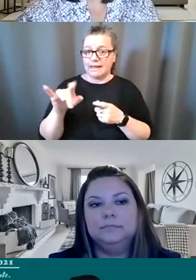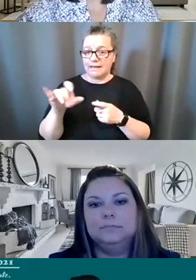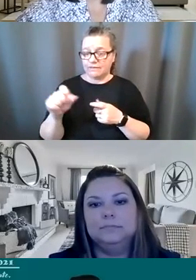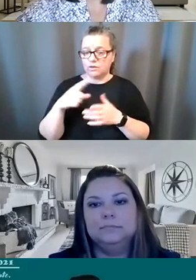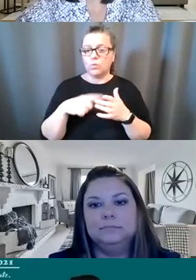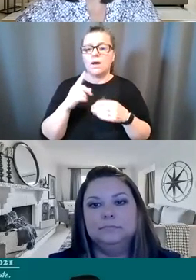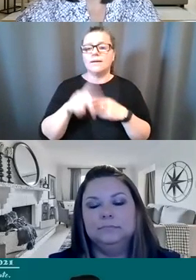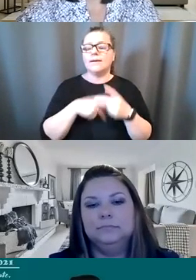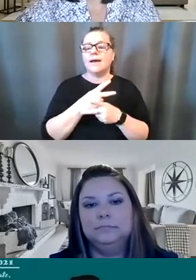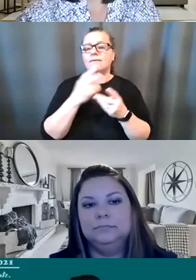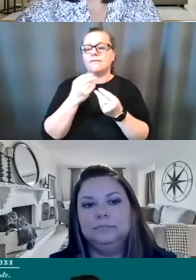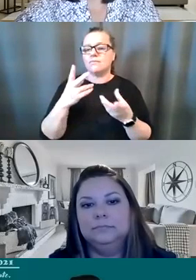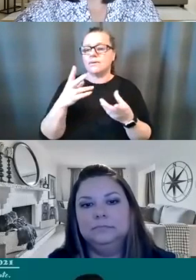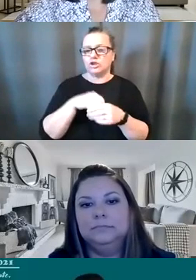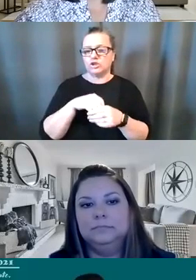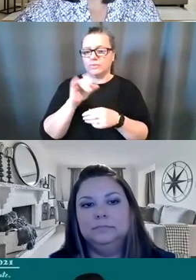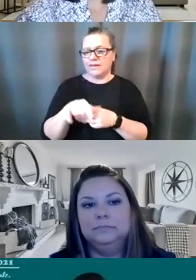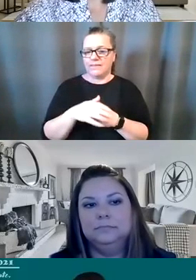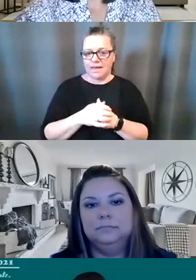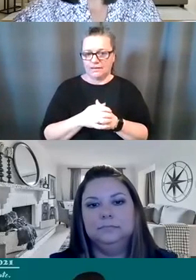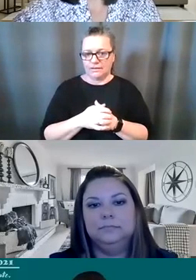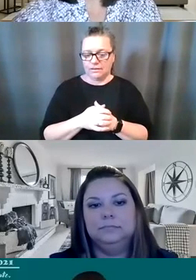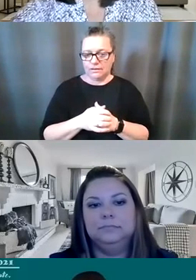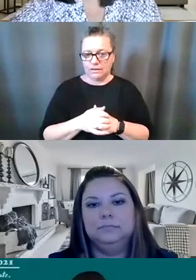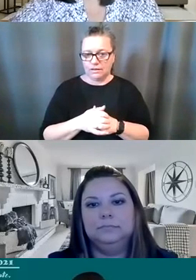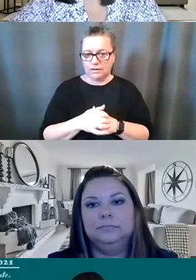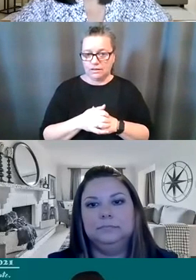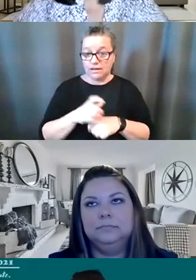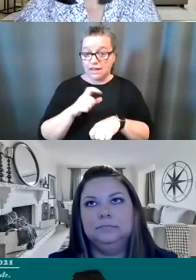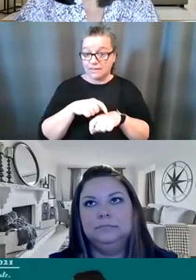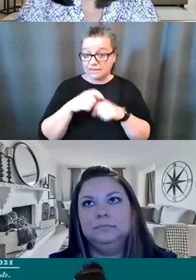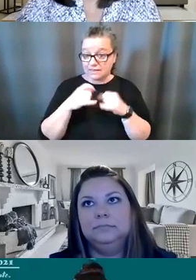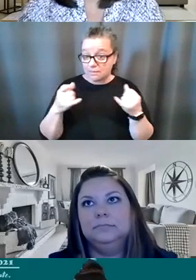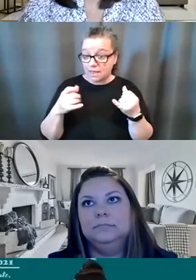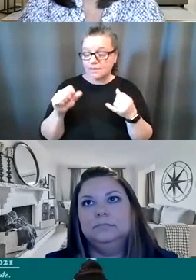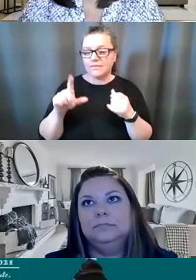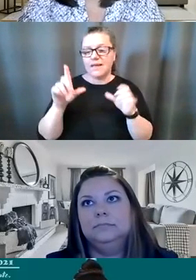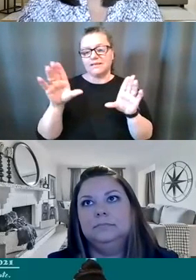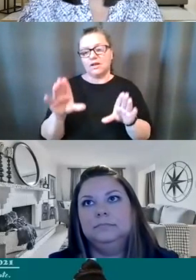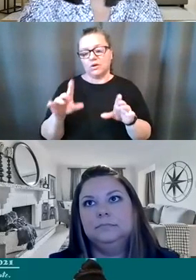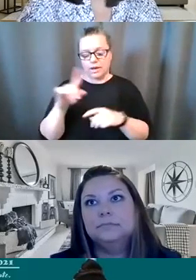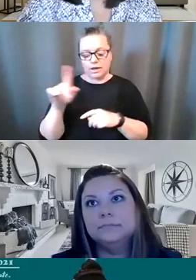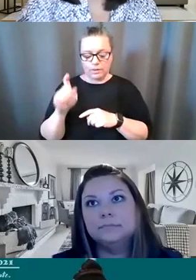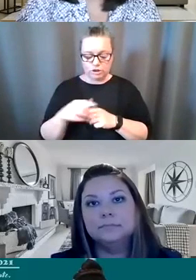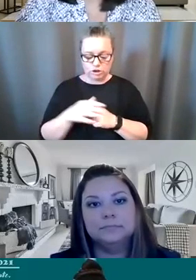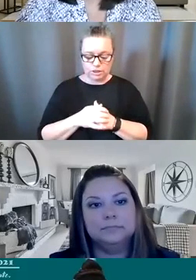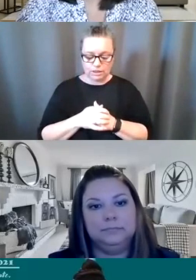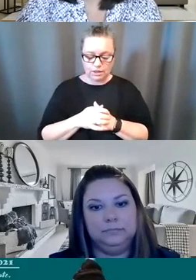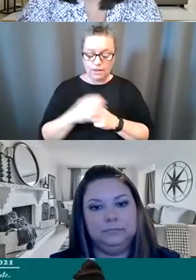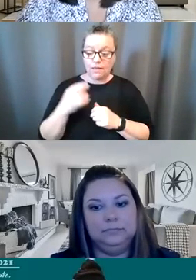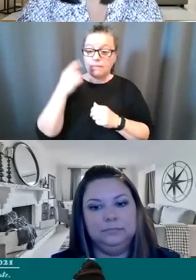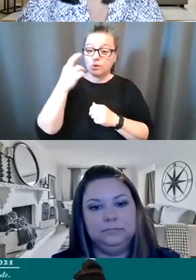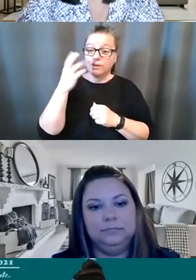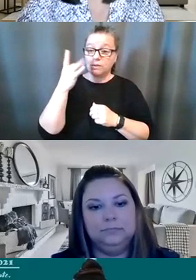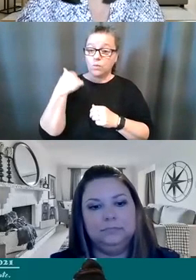should go in that timeline? In the timeline? So that's a great question. And the reason why we didn't go